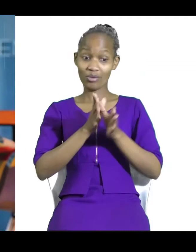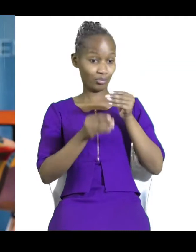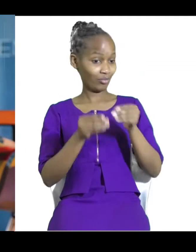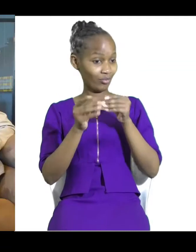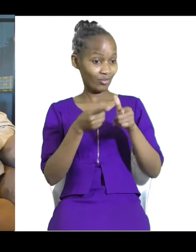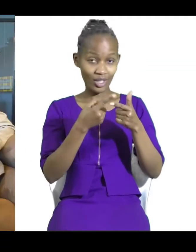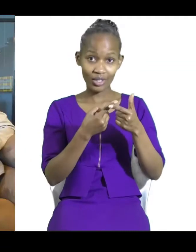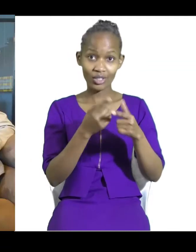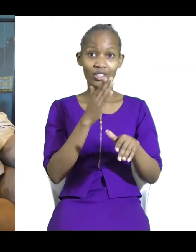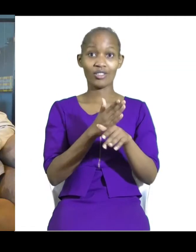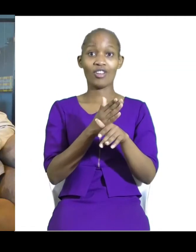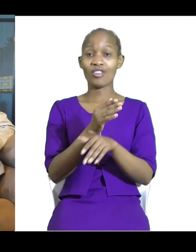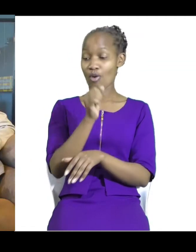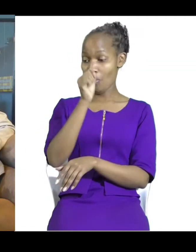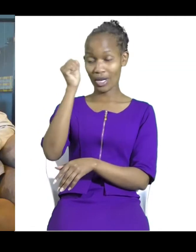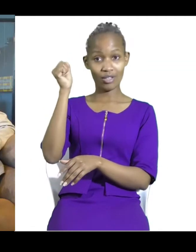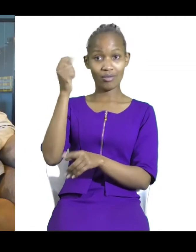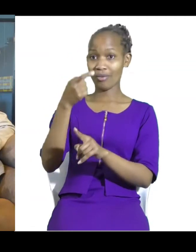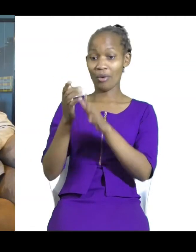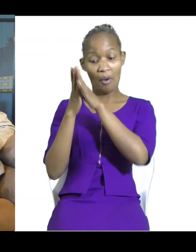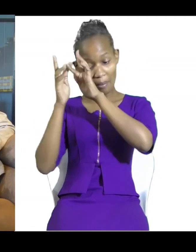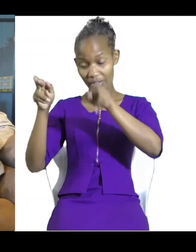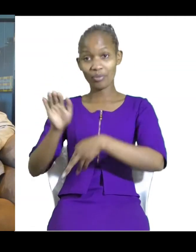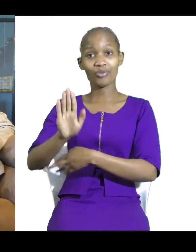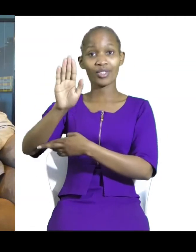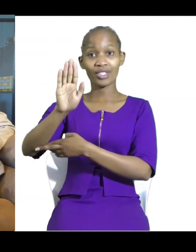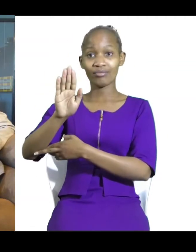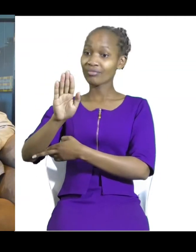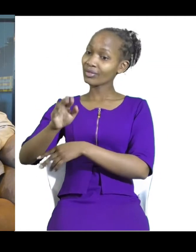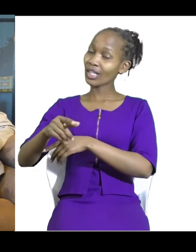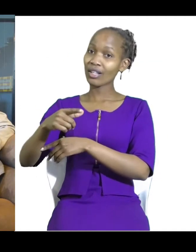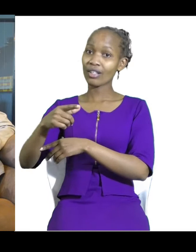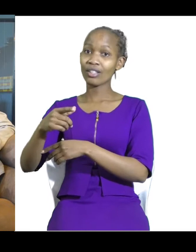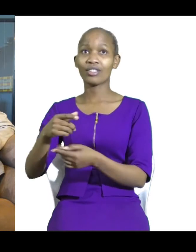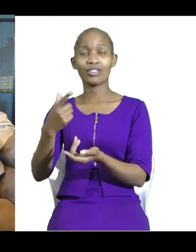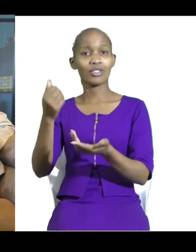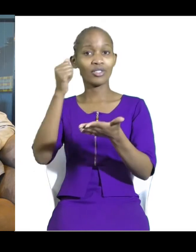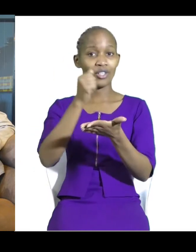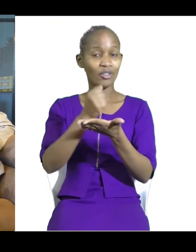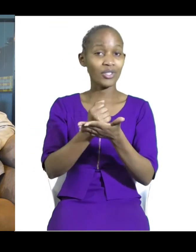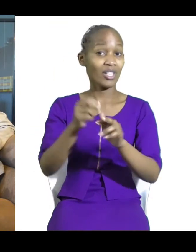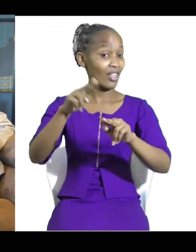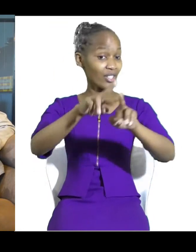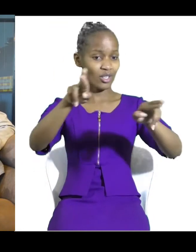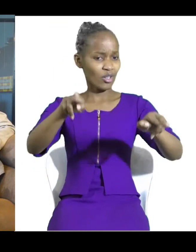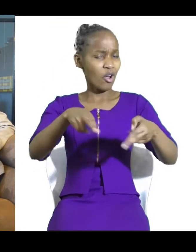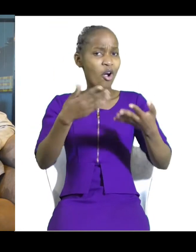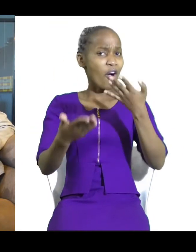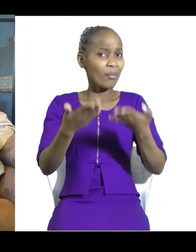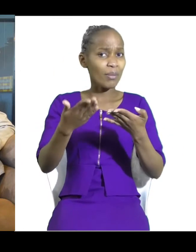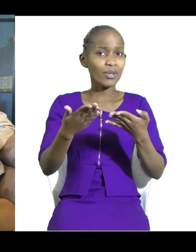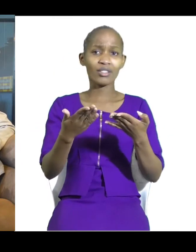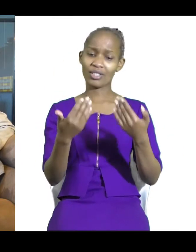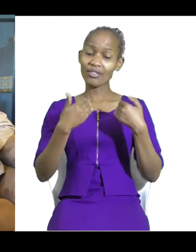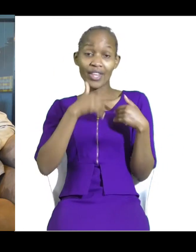with disability will actually get out of their bedroom and actually get to the office in the sitting room. Or even if